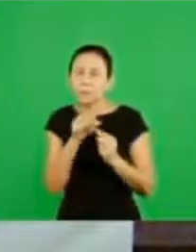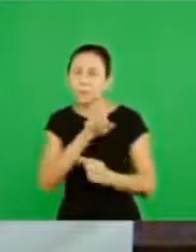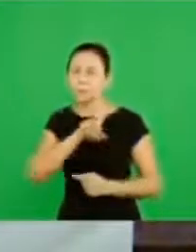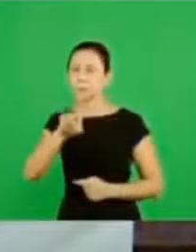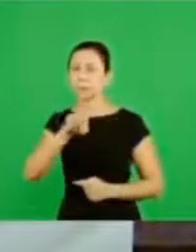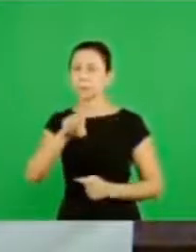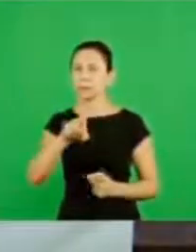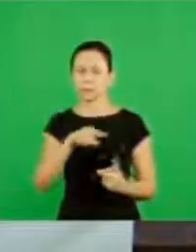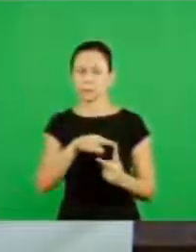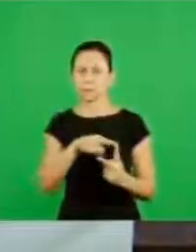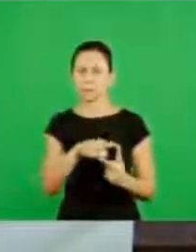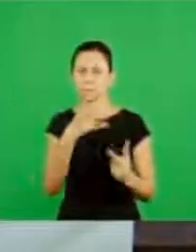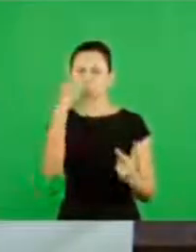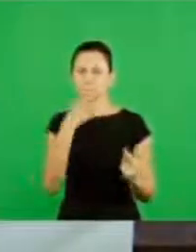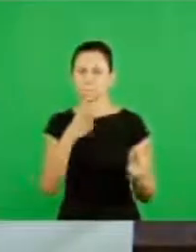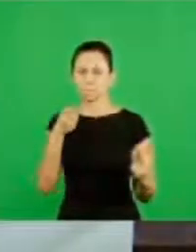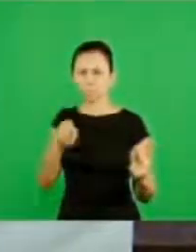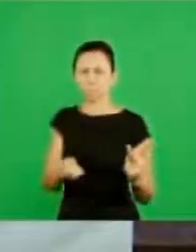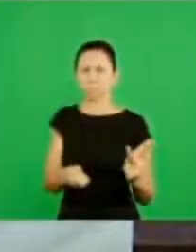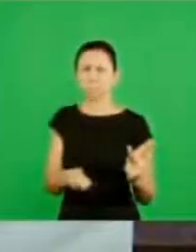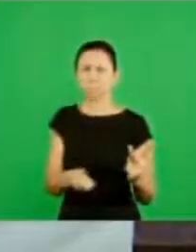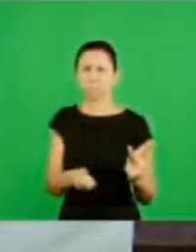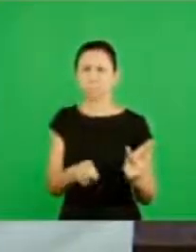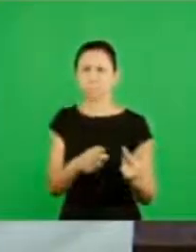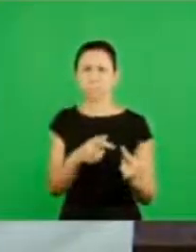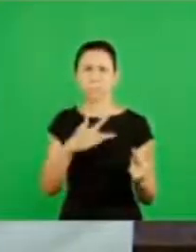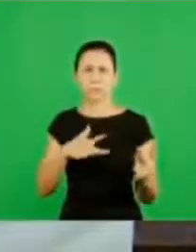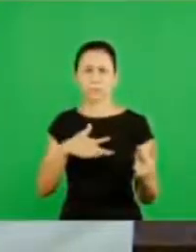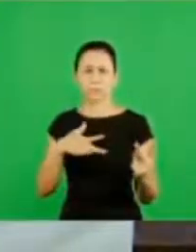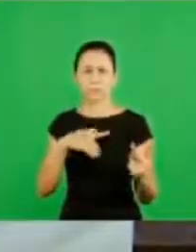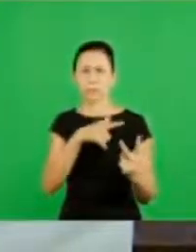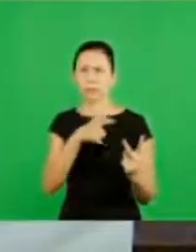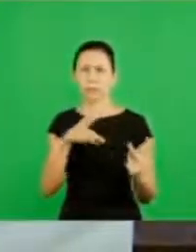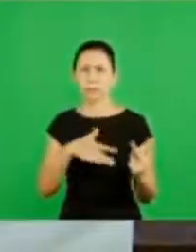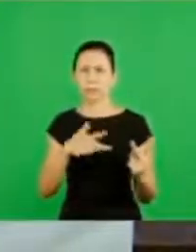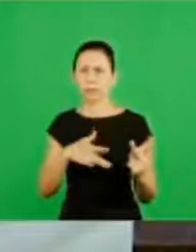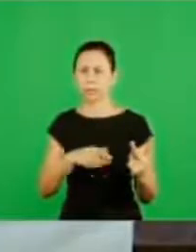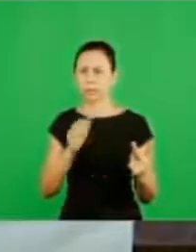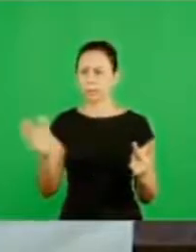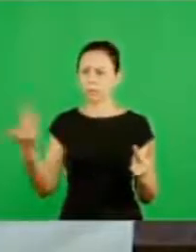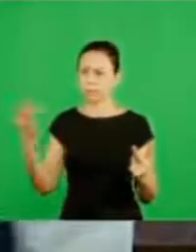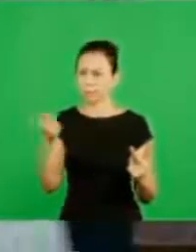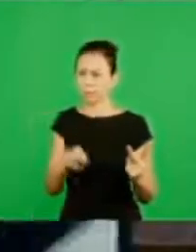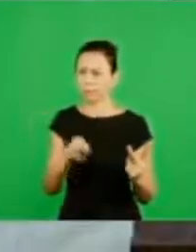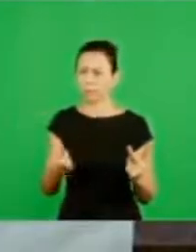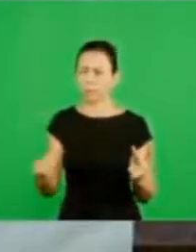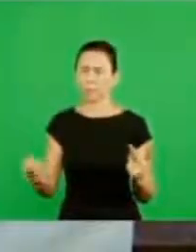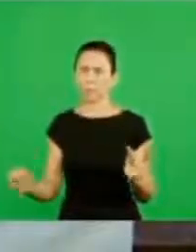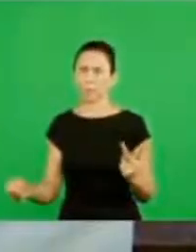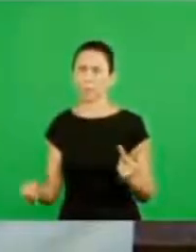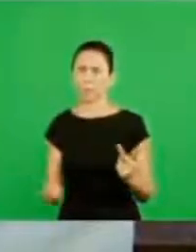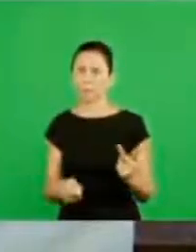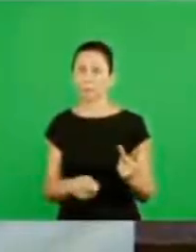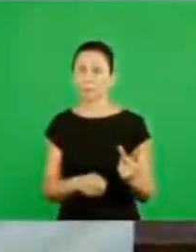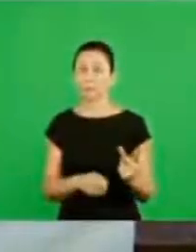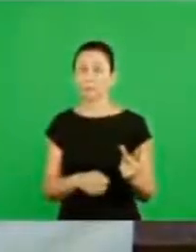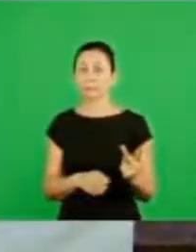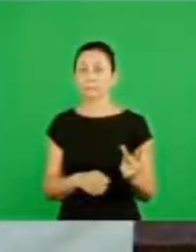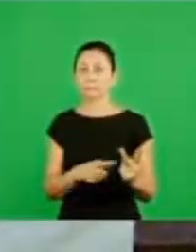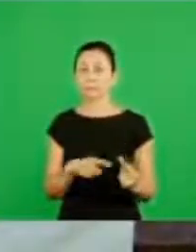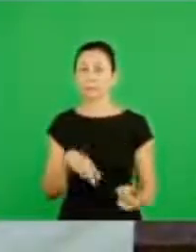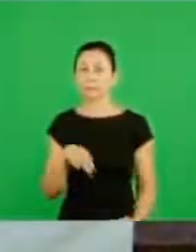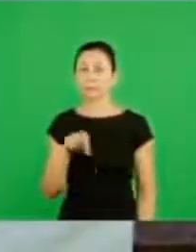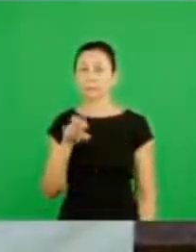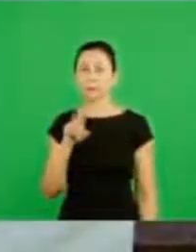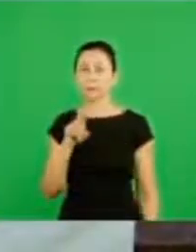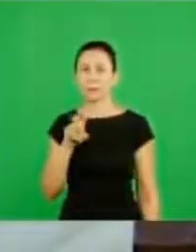rigid. She wasn't holy. She was rigid. There was no piety with her.